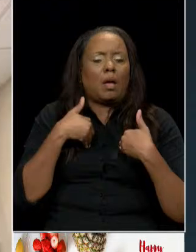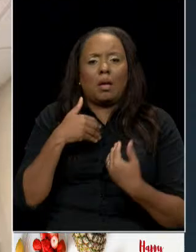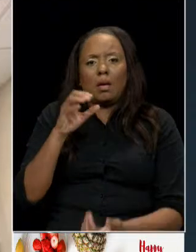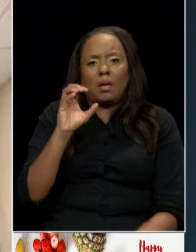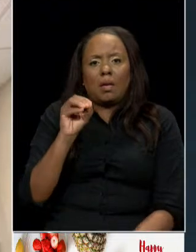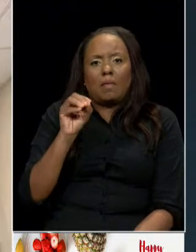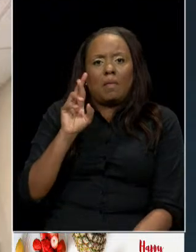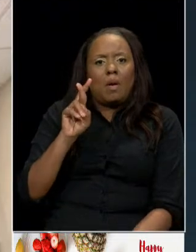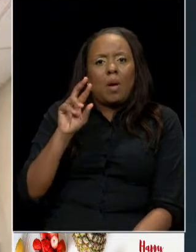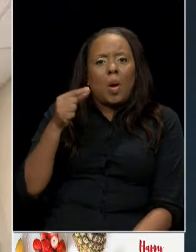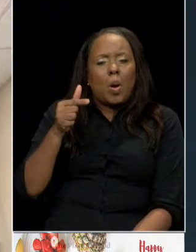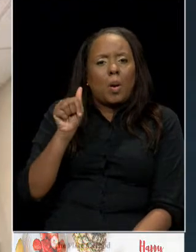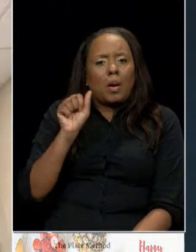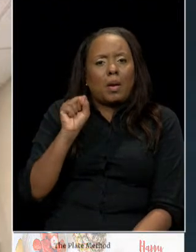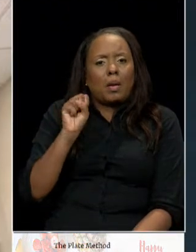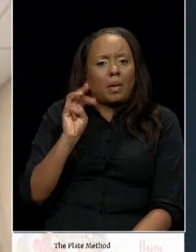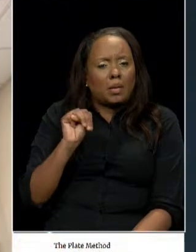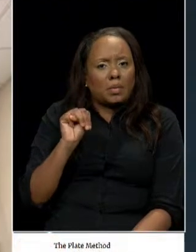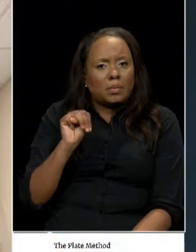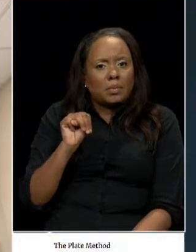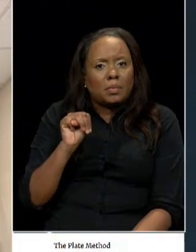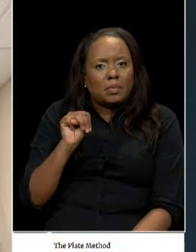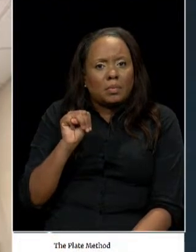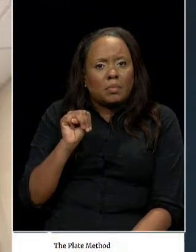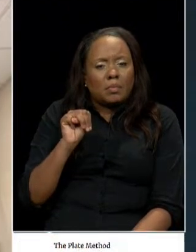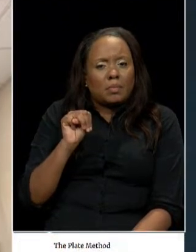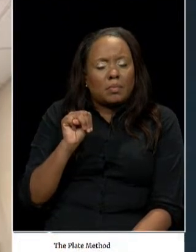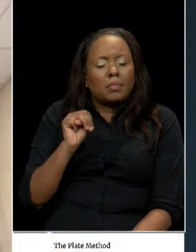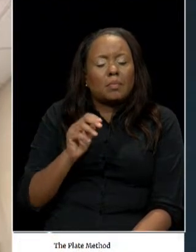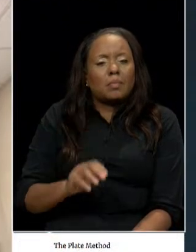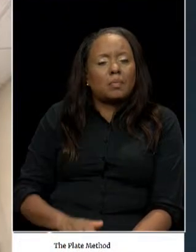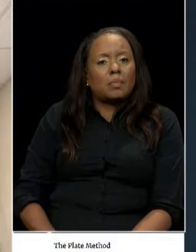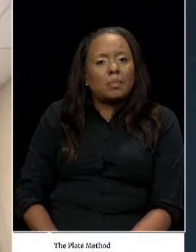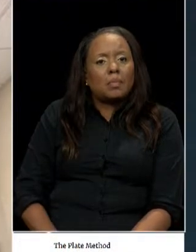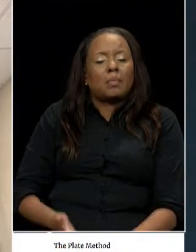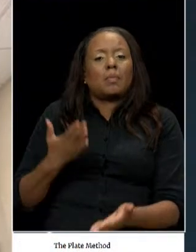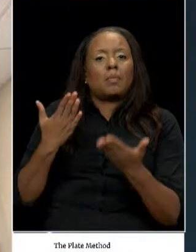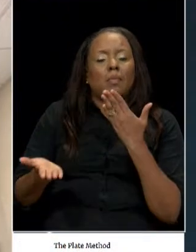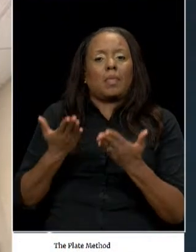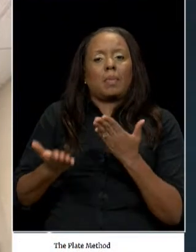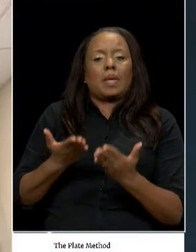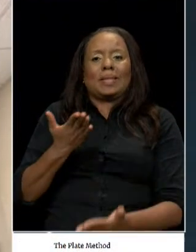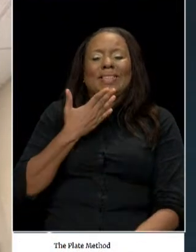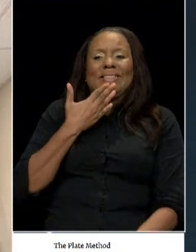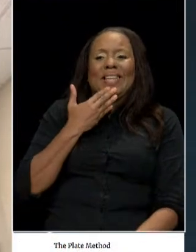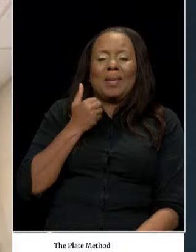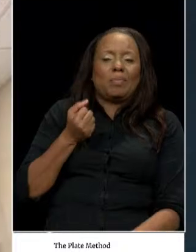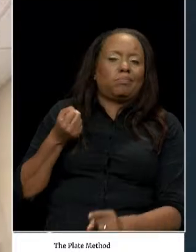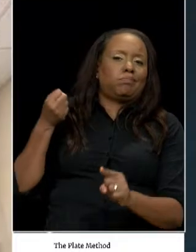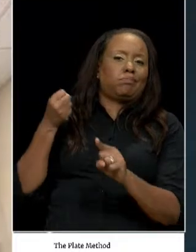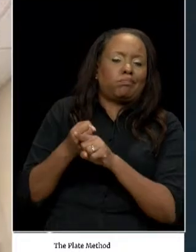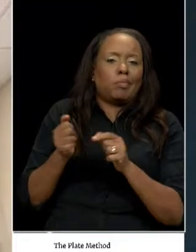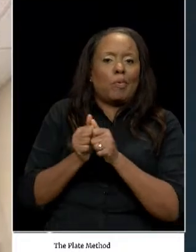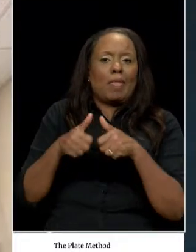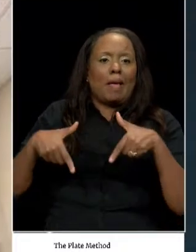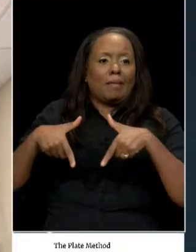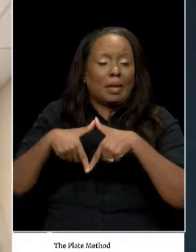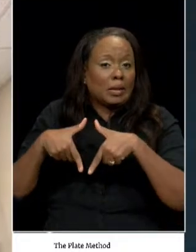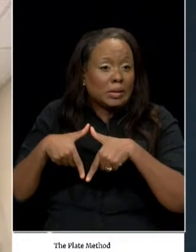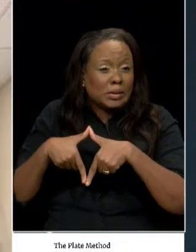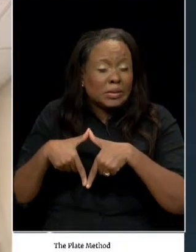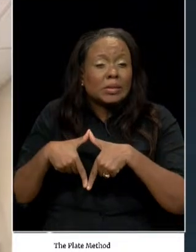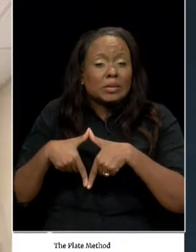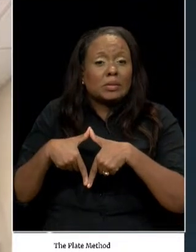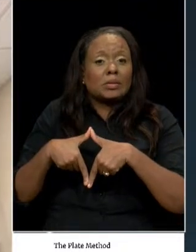lubrication and stuff, because of the neuronal injury that it causes to vagina,